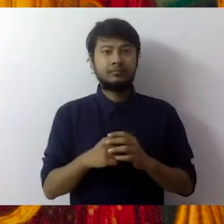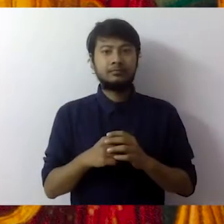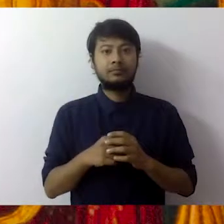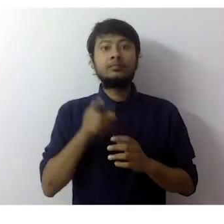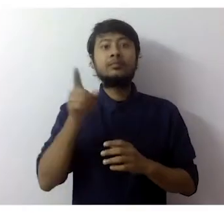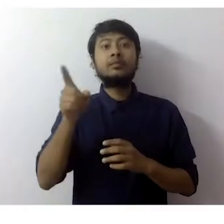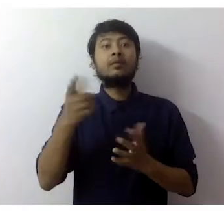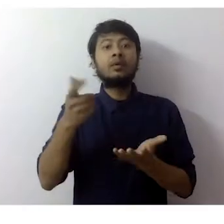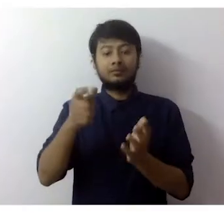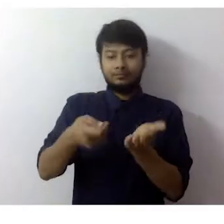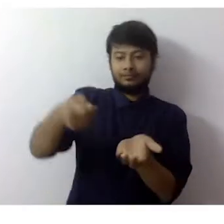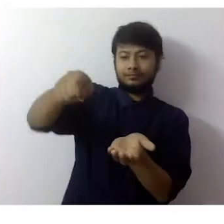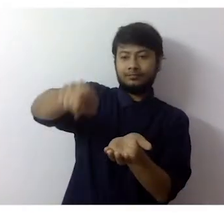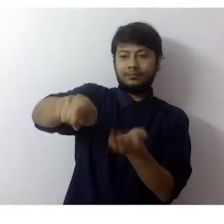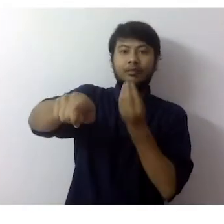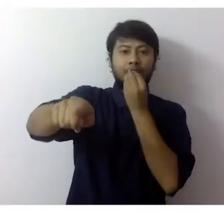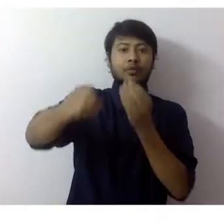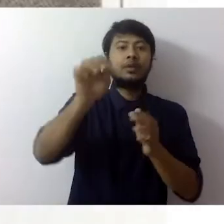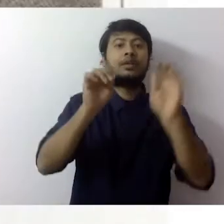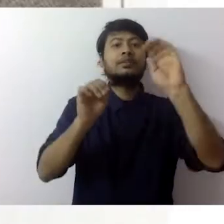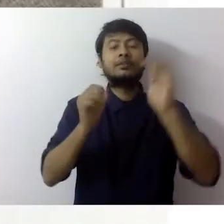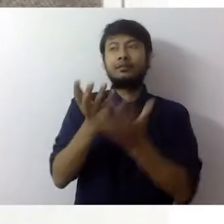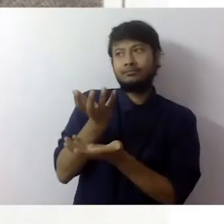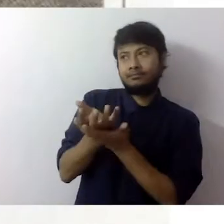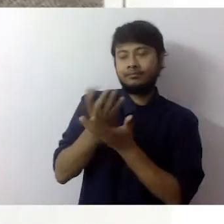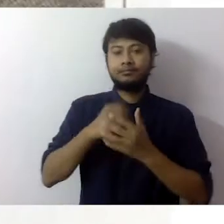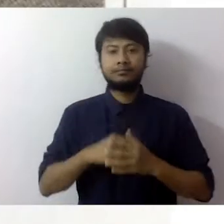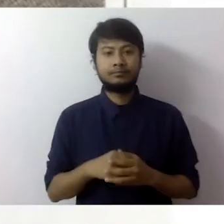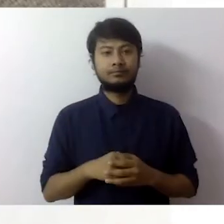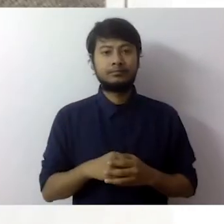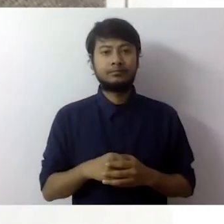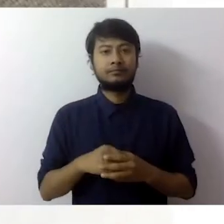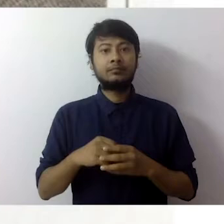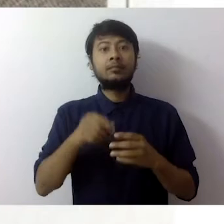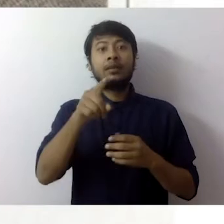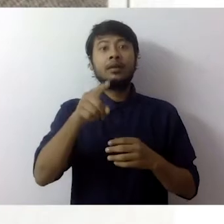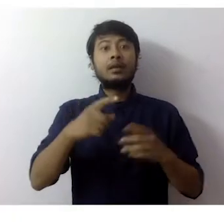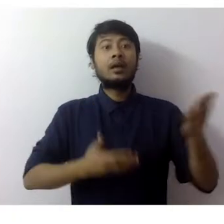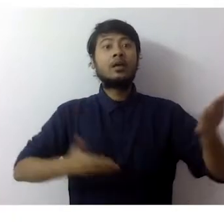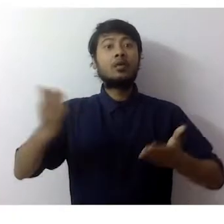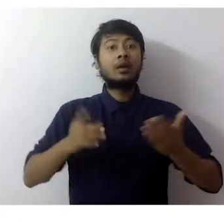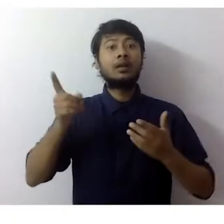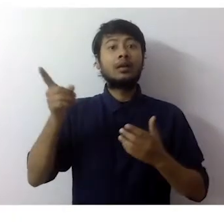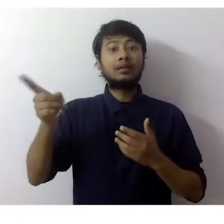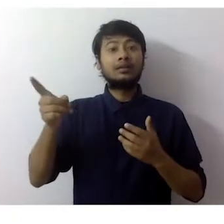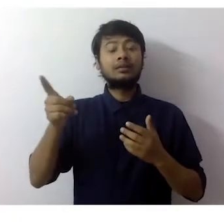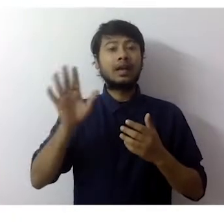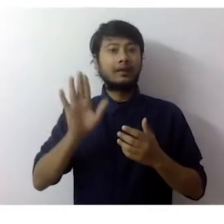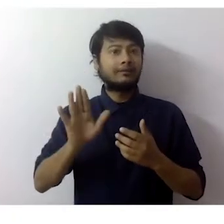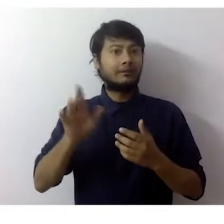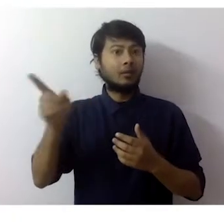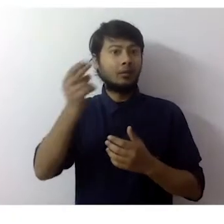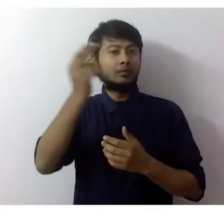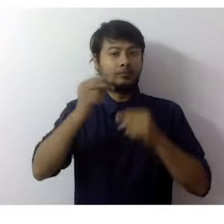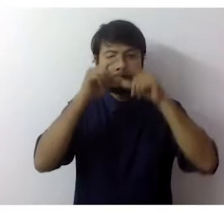hands. Influenced by the Kalighat Putts and the European prints, Annapurna and Shiva appear as lifelike